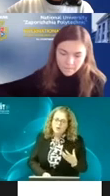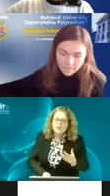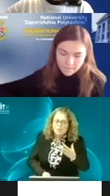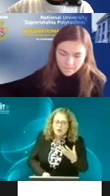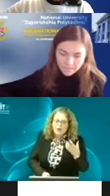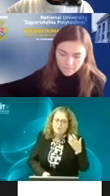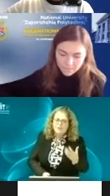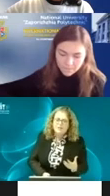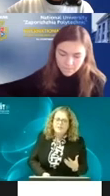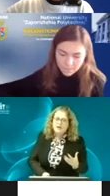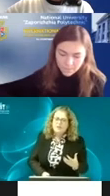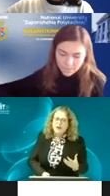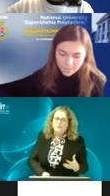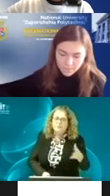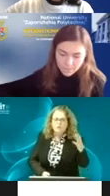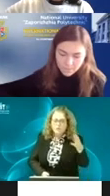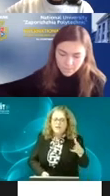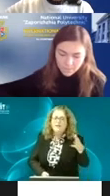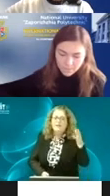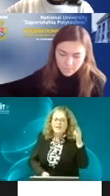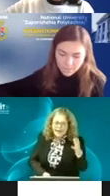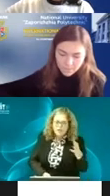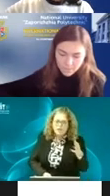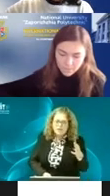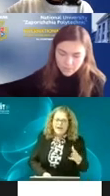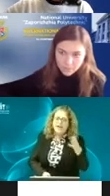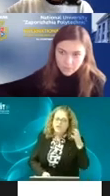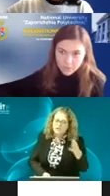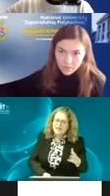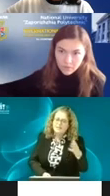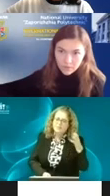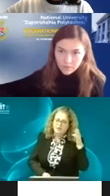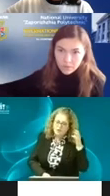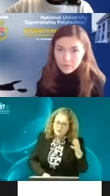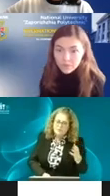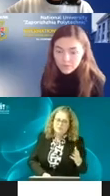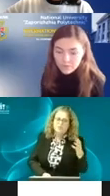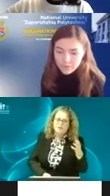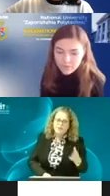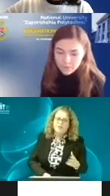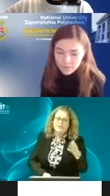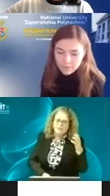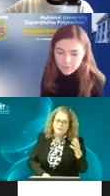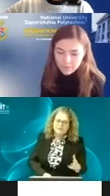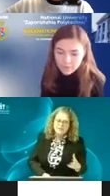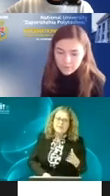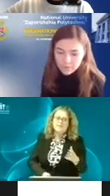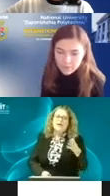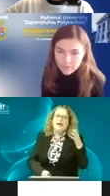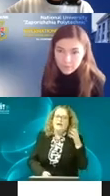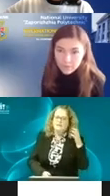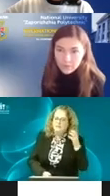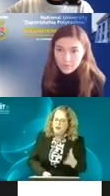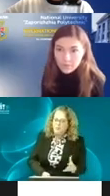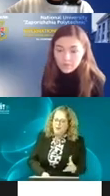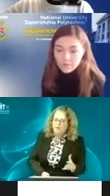can use. And where can we see these platforms used in engines? Engines like speech recognition and speech synthesis